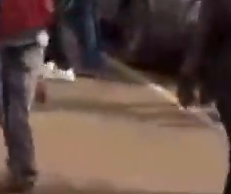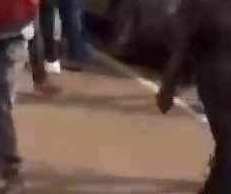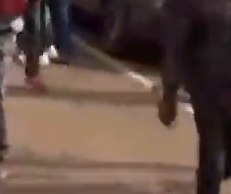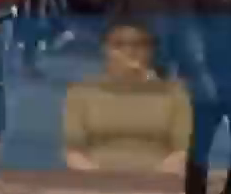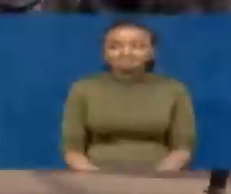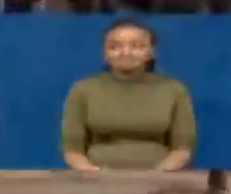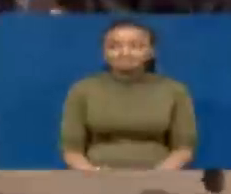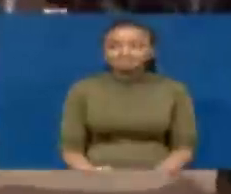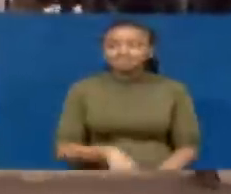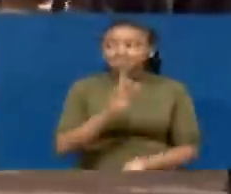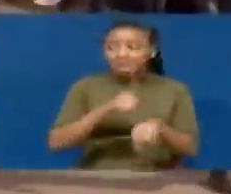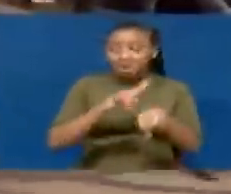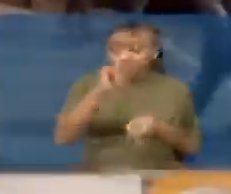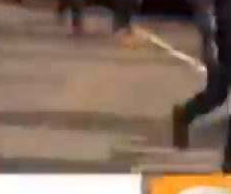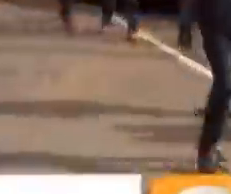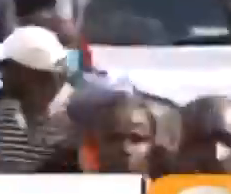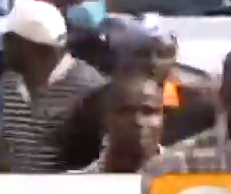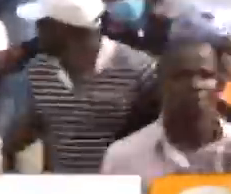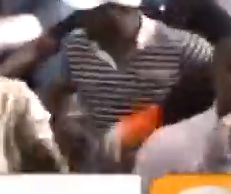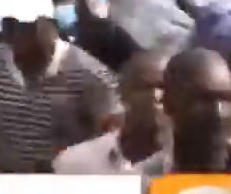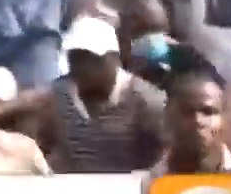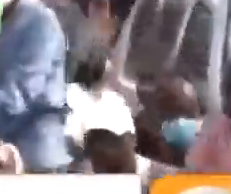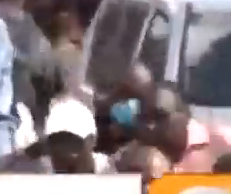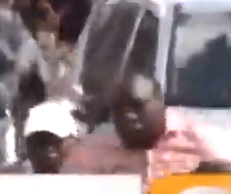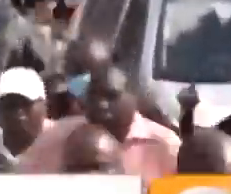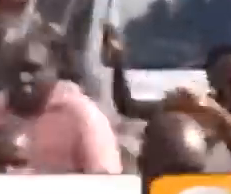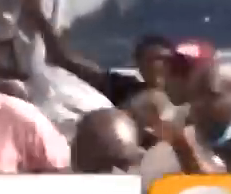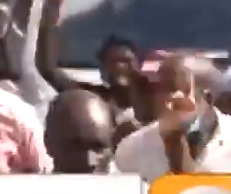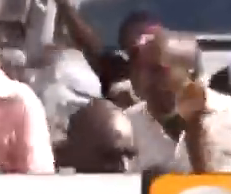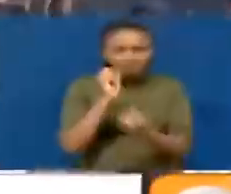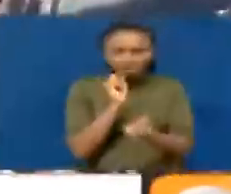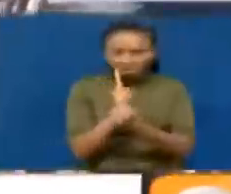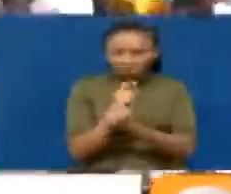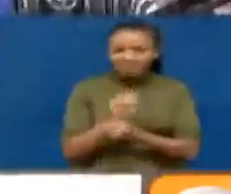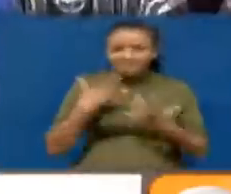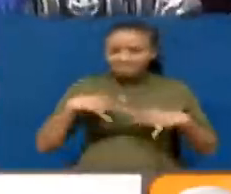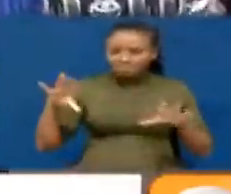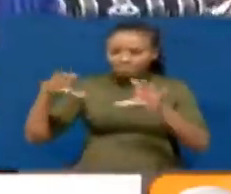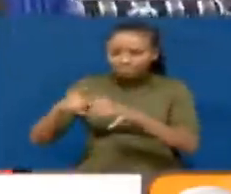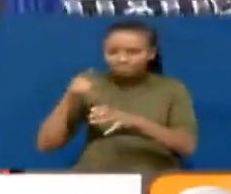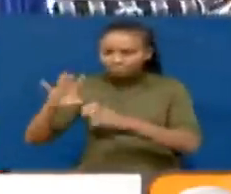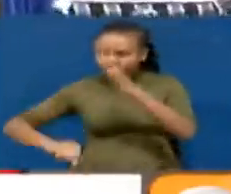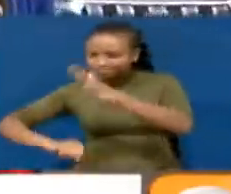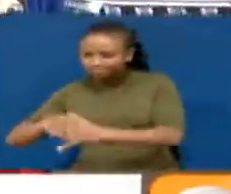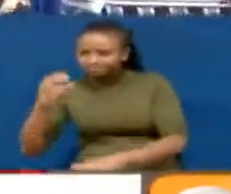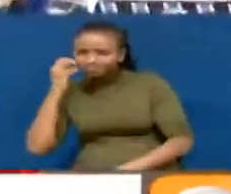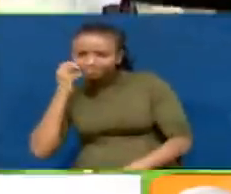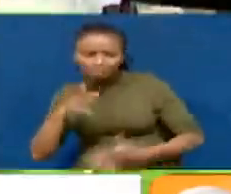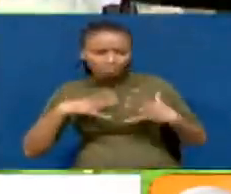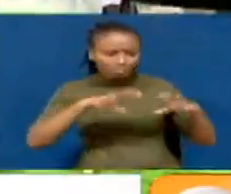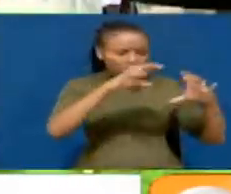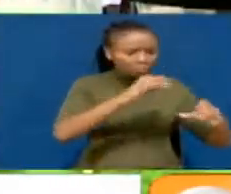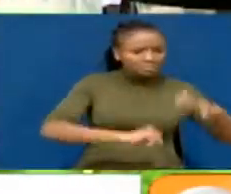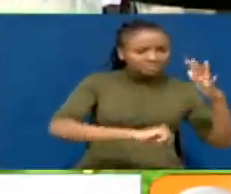During DP Ruto's tour of Kirinyaga County in late November, supporters of Ngirici and Waiguru clashed, forcing police to intervene